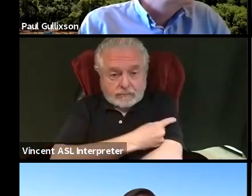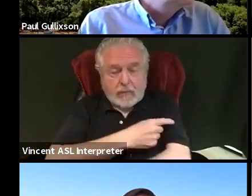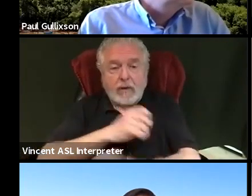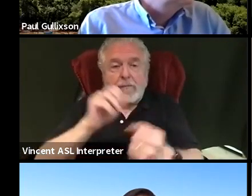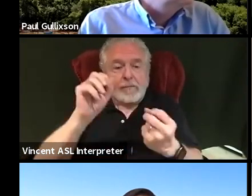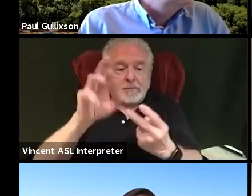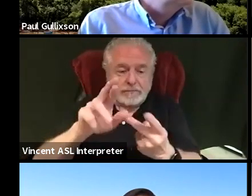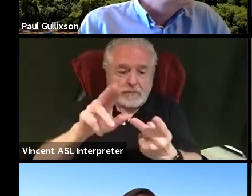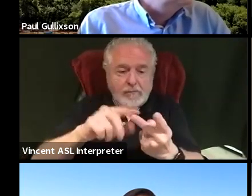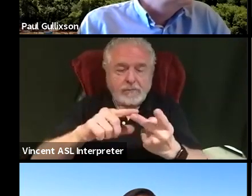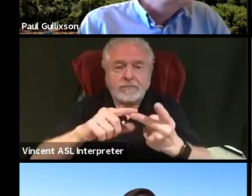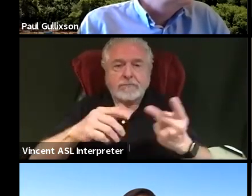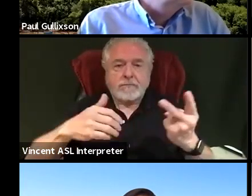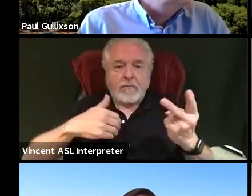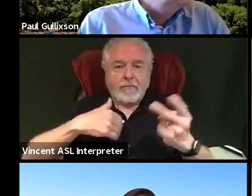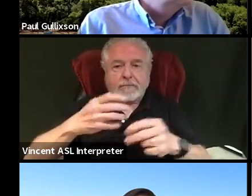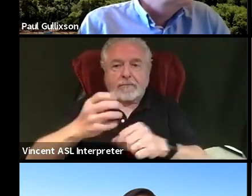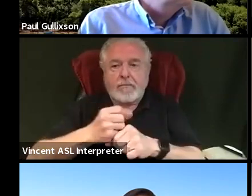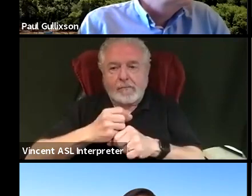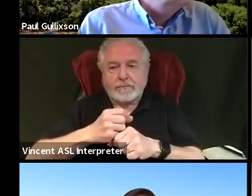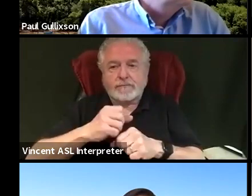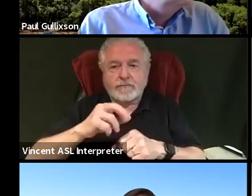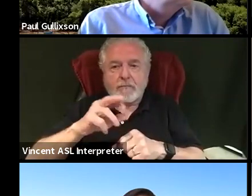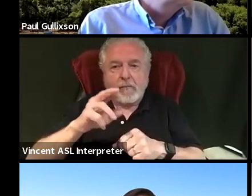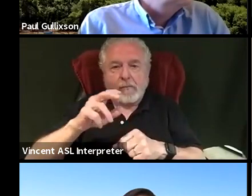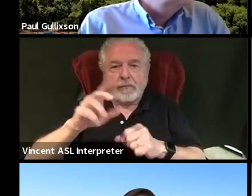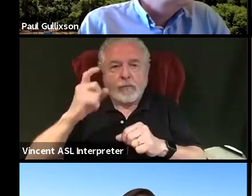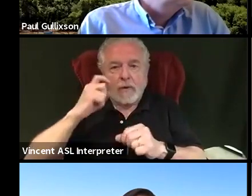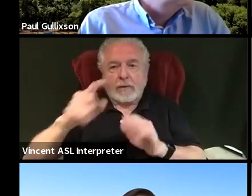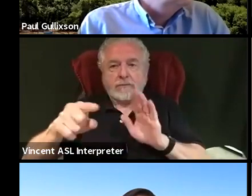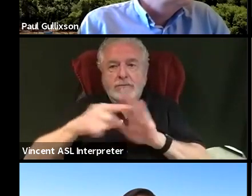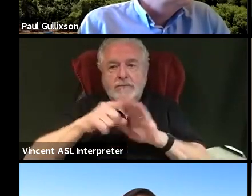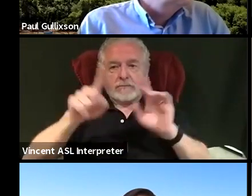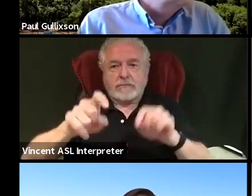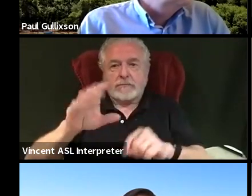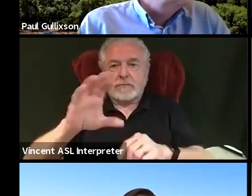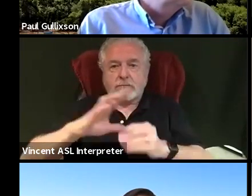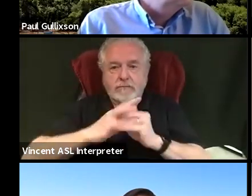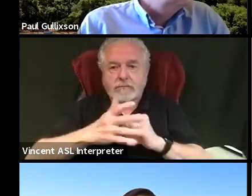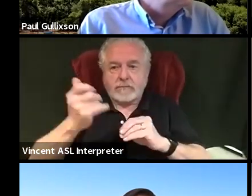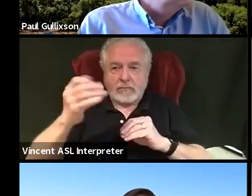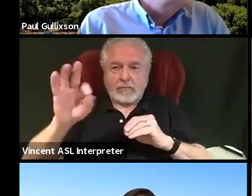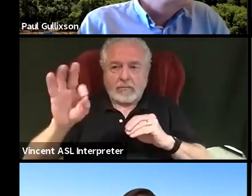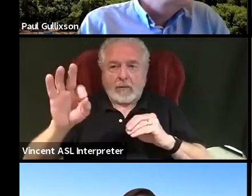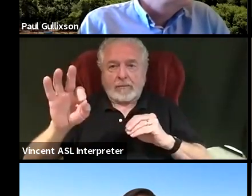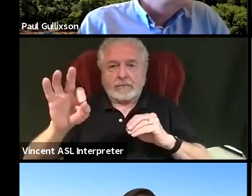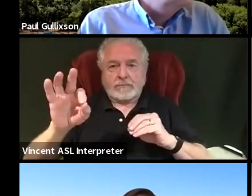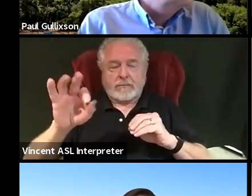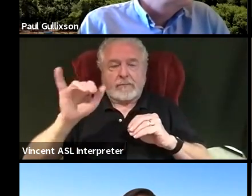or have received a recent negative test for COVID-19.